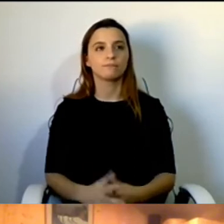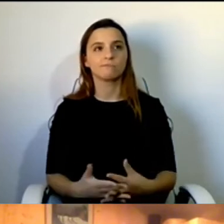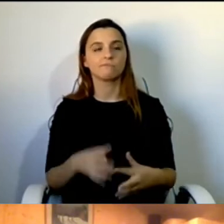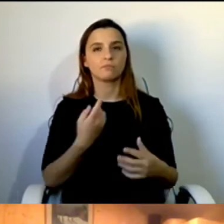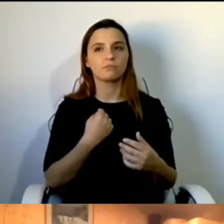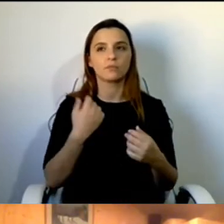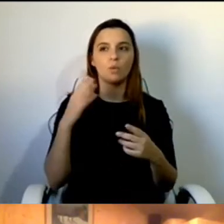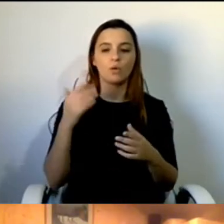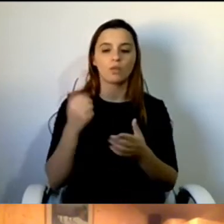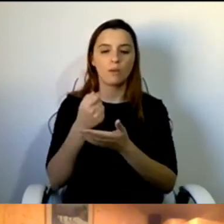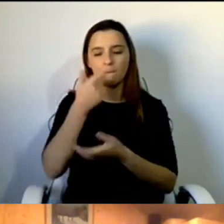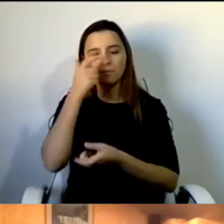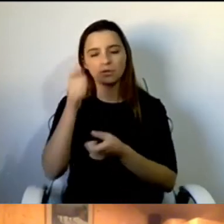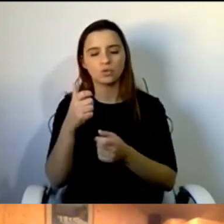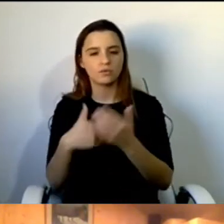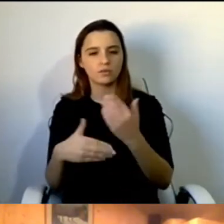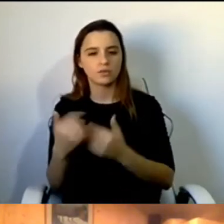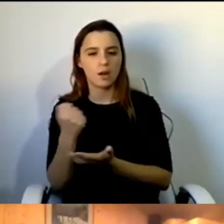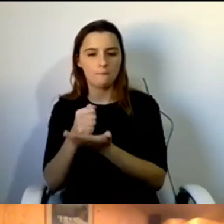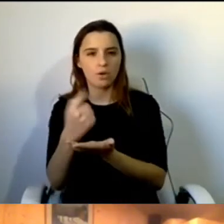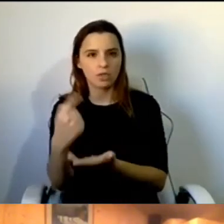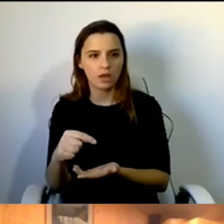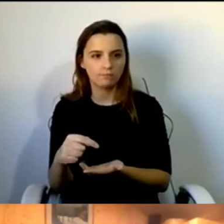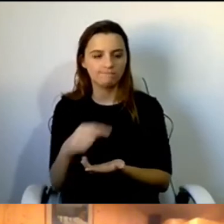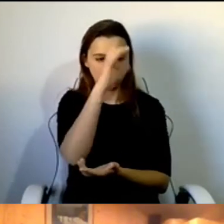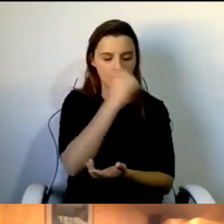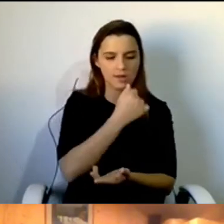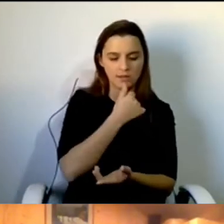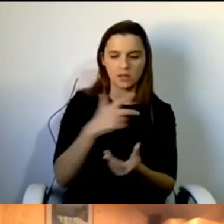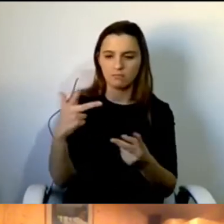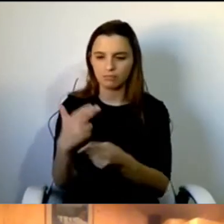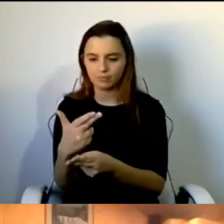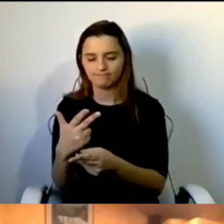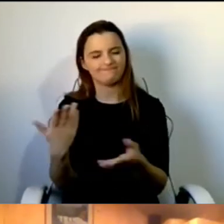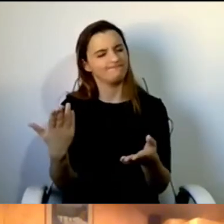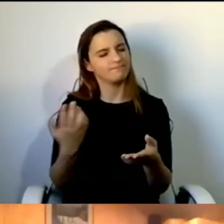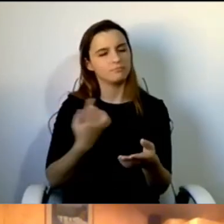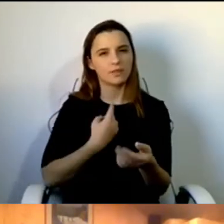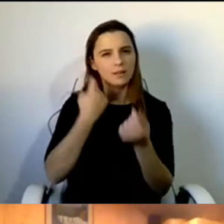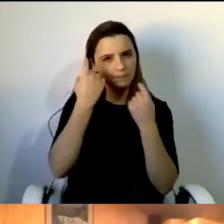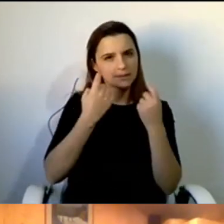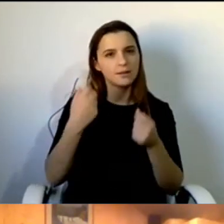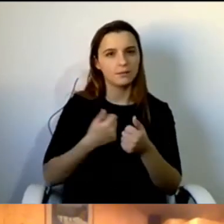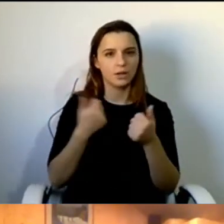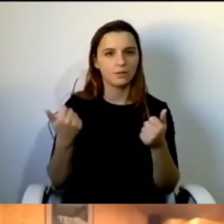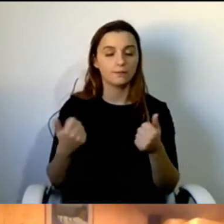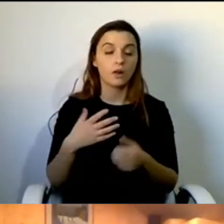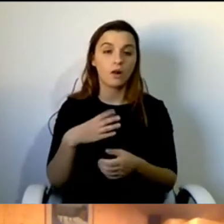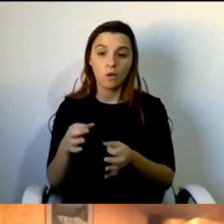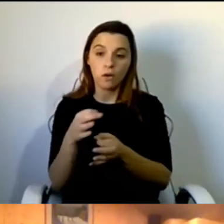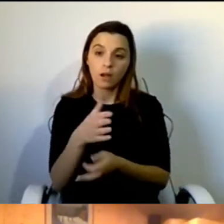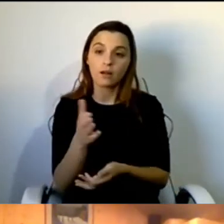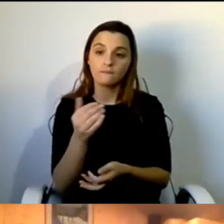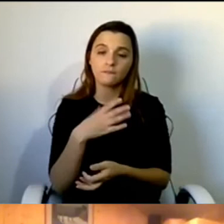Do you want to add something there, Suzanne? Yeah, should we go to changes or are you? Yeah, I think so. Yeah. Well,